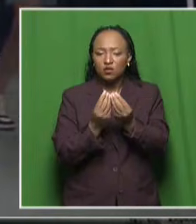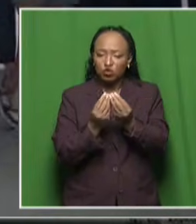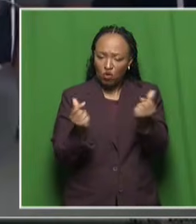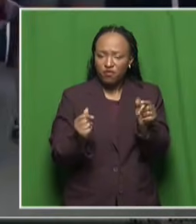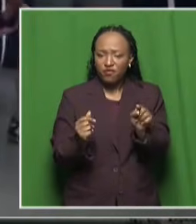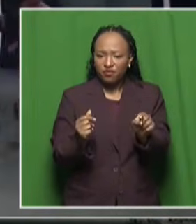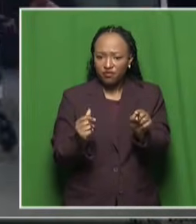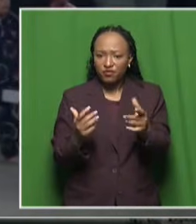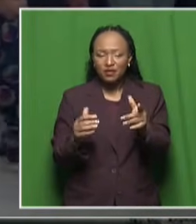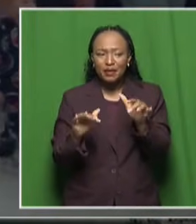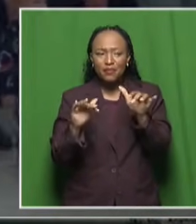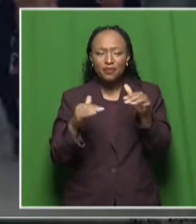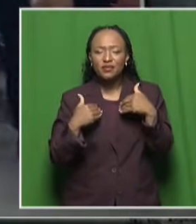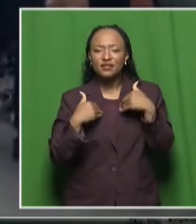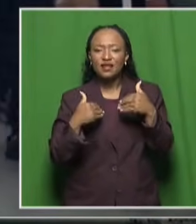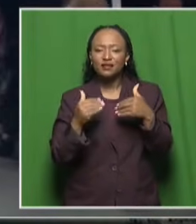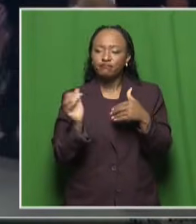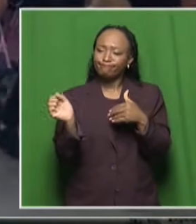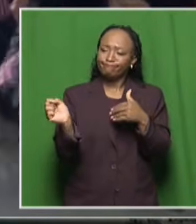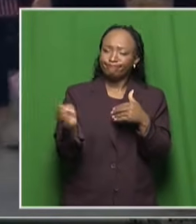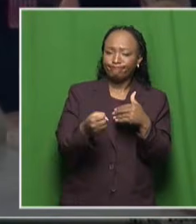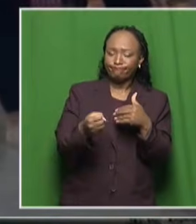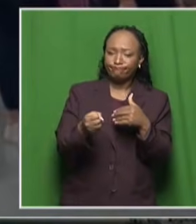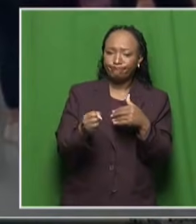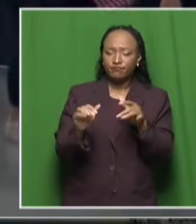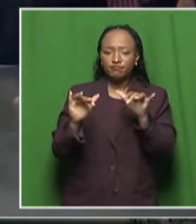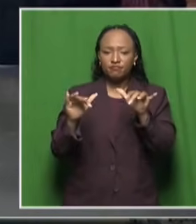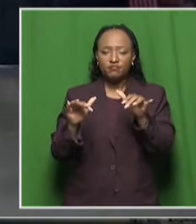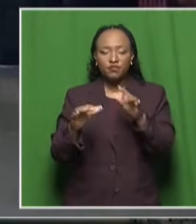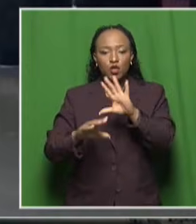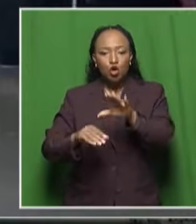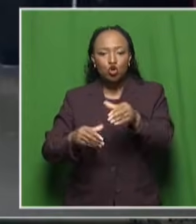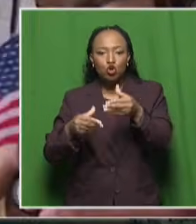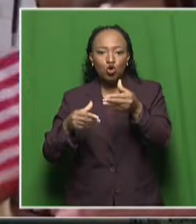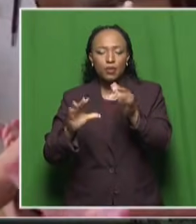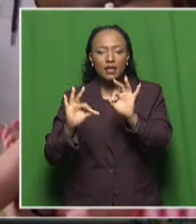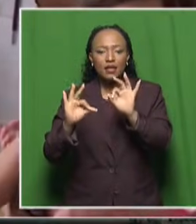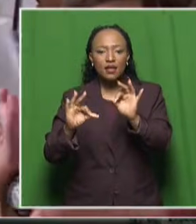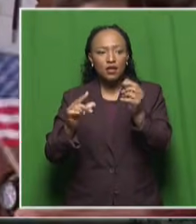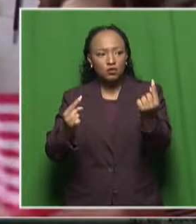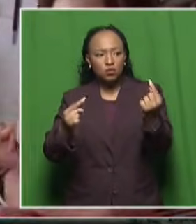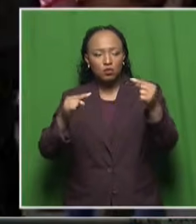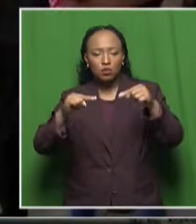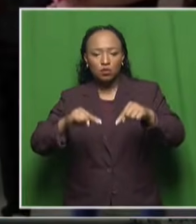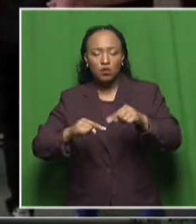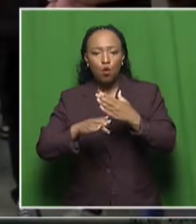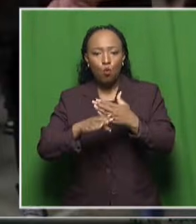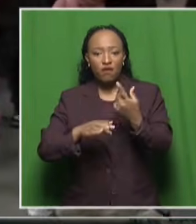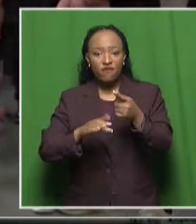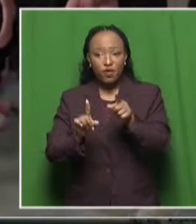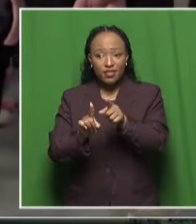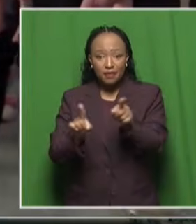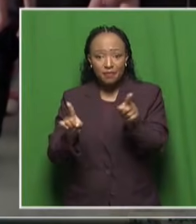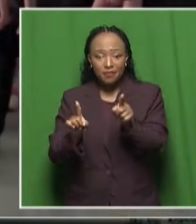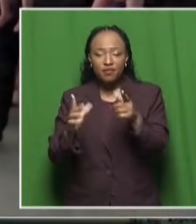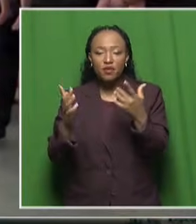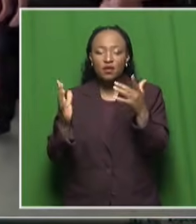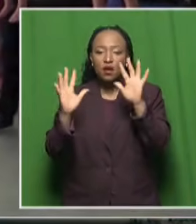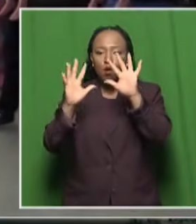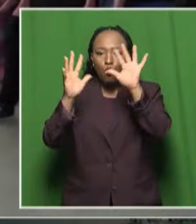employ people who are not having a necessary documentation to come and work for them, I'm talking about at the World